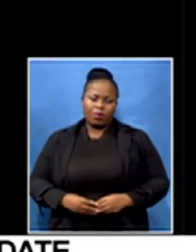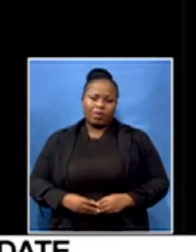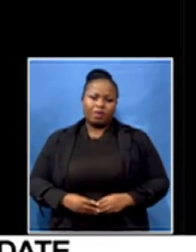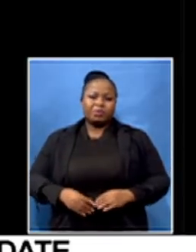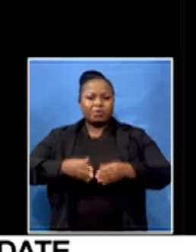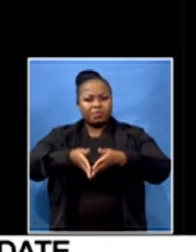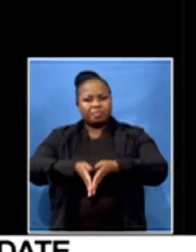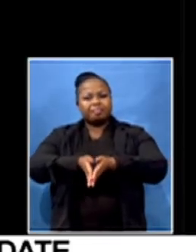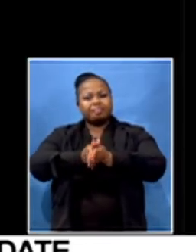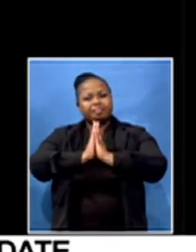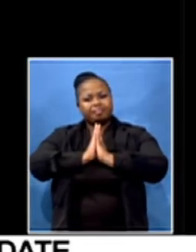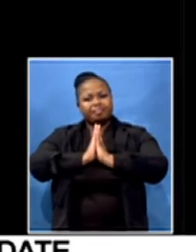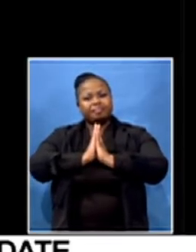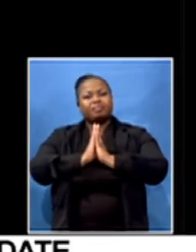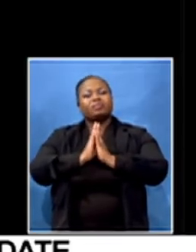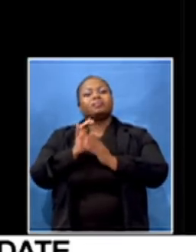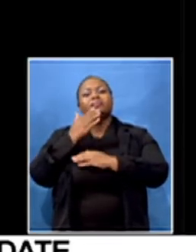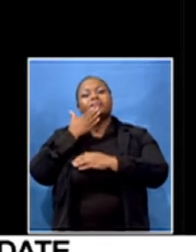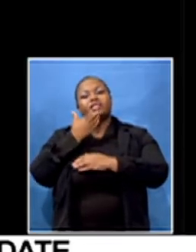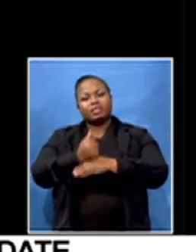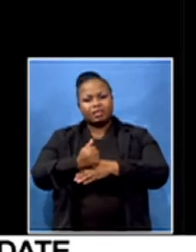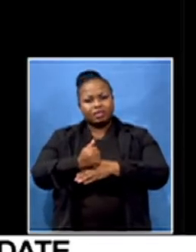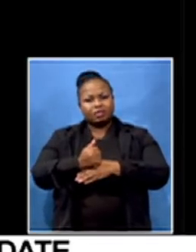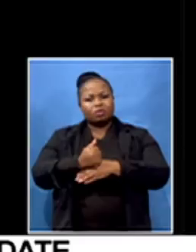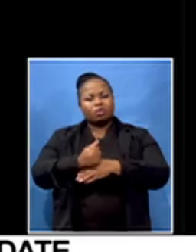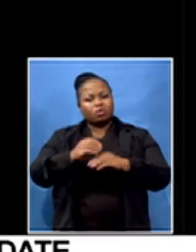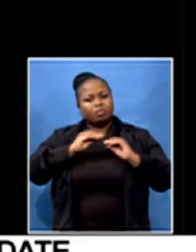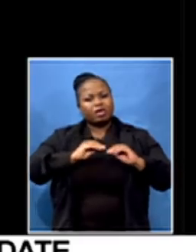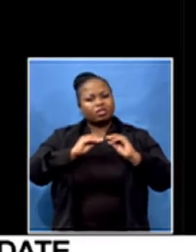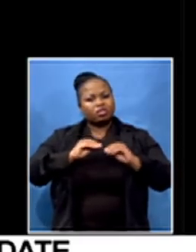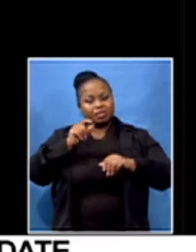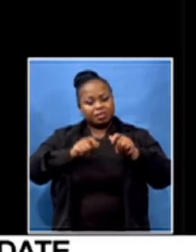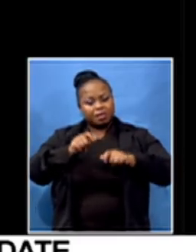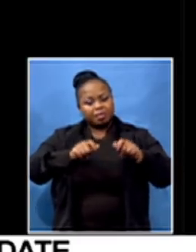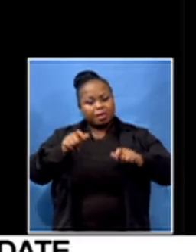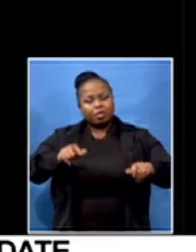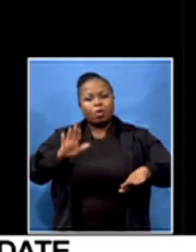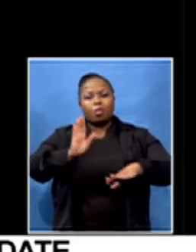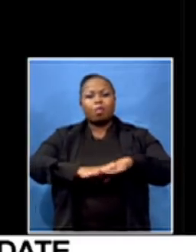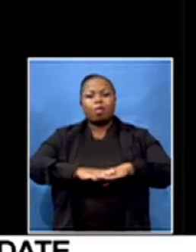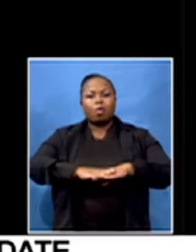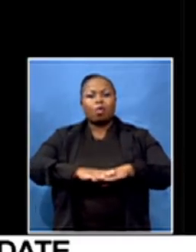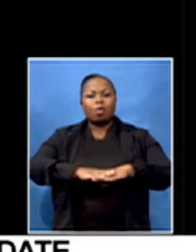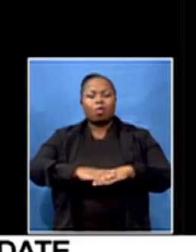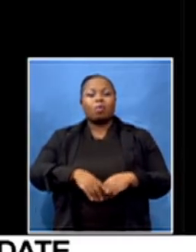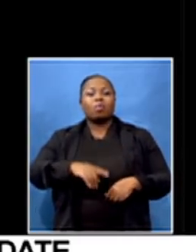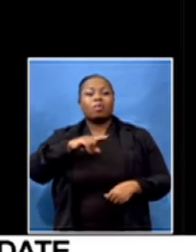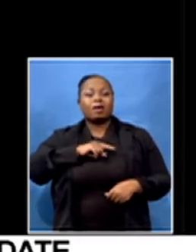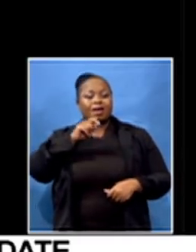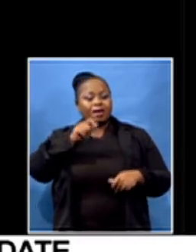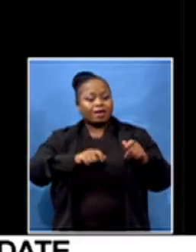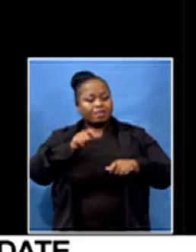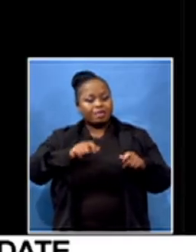to broaden education so that people can understand the health hazards